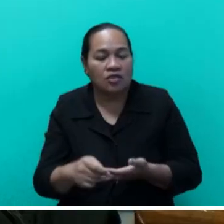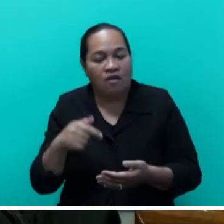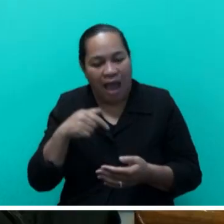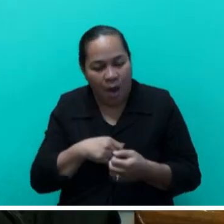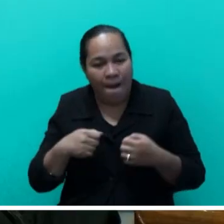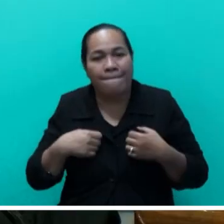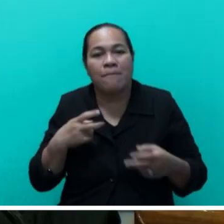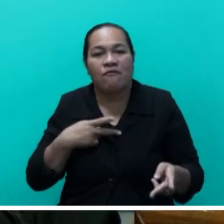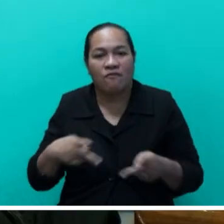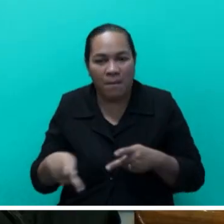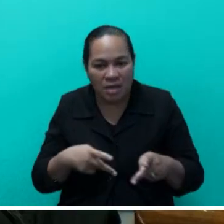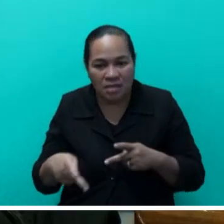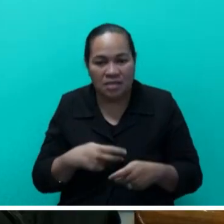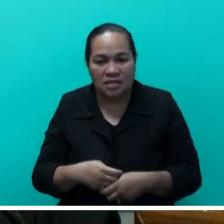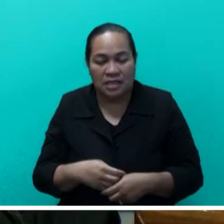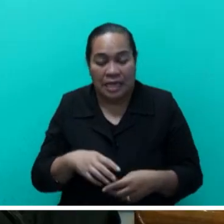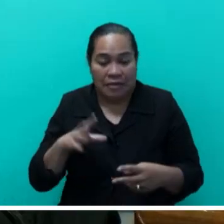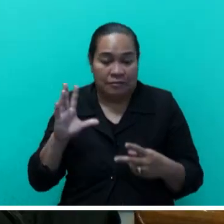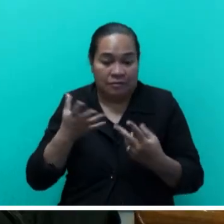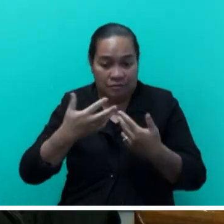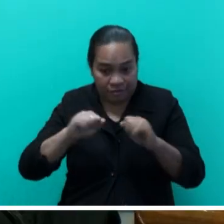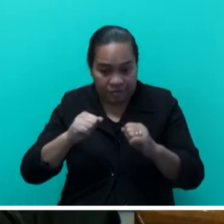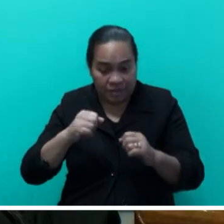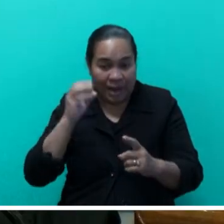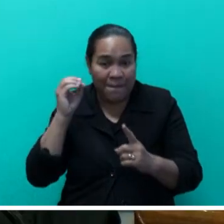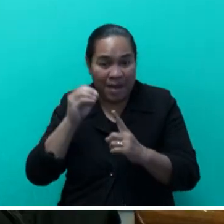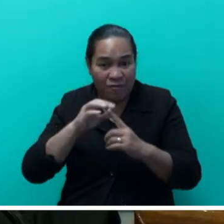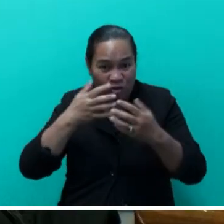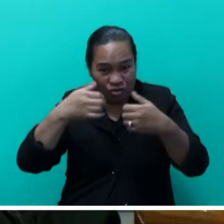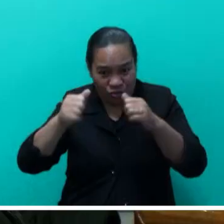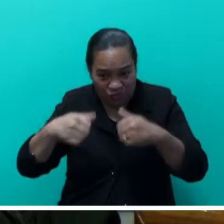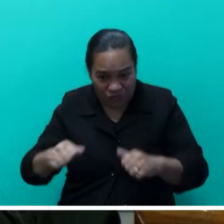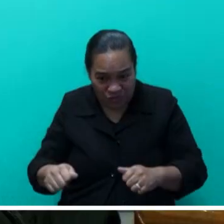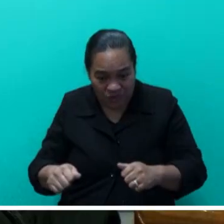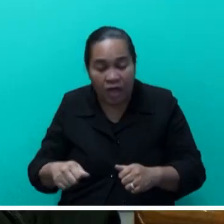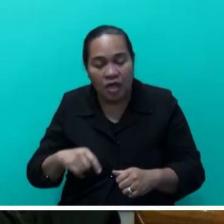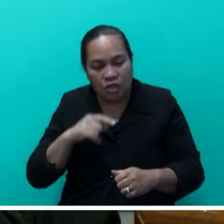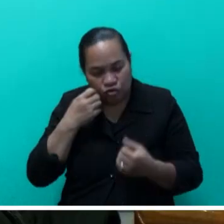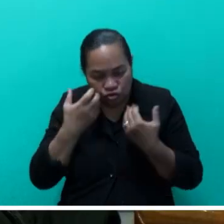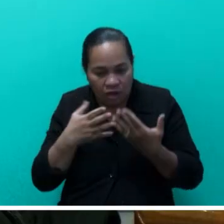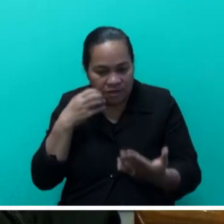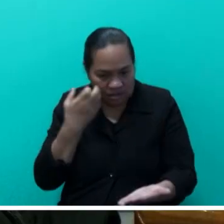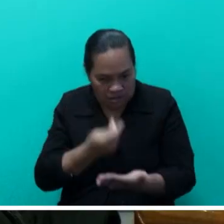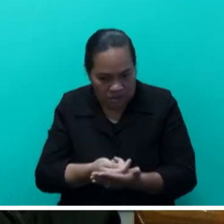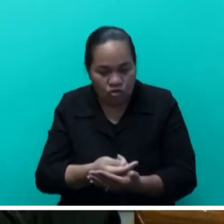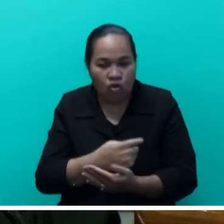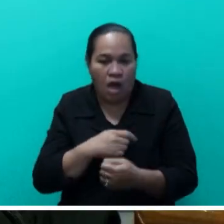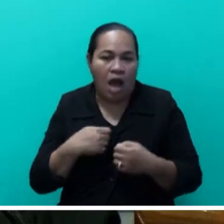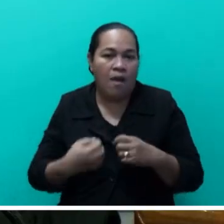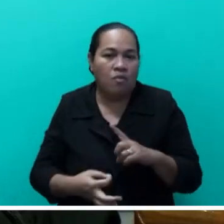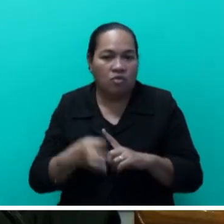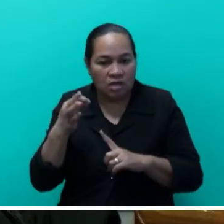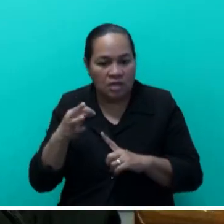performance, highlighting key milestones and areas for improvement. It serves as both as a testament to our progress and a foundation